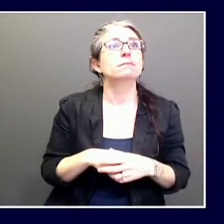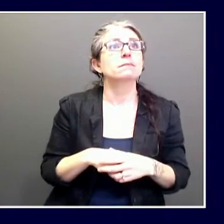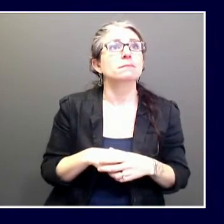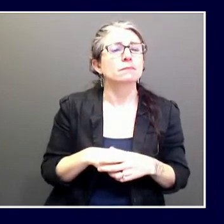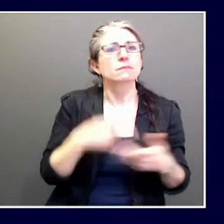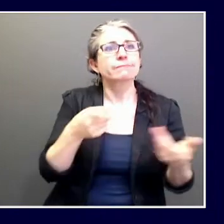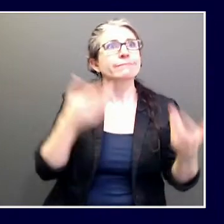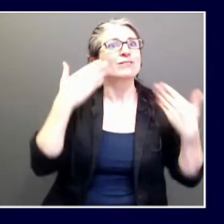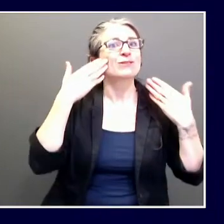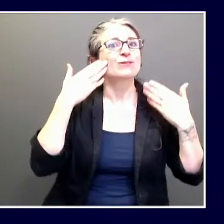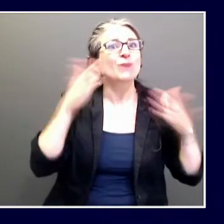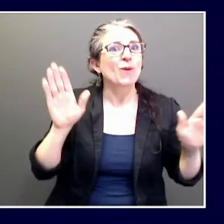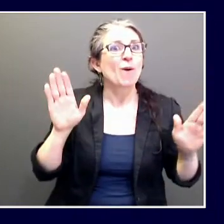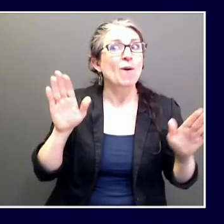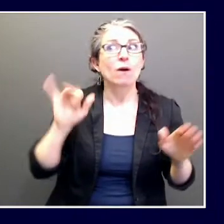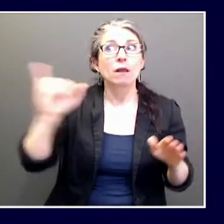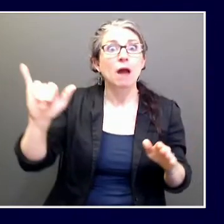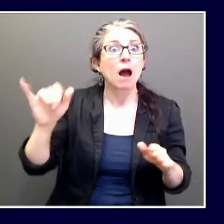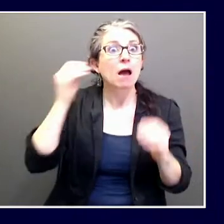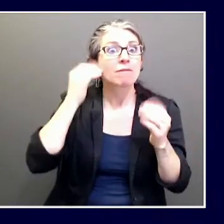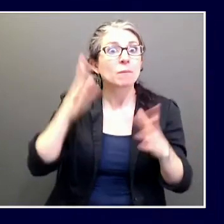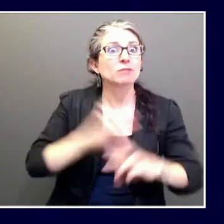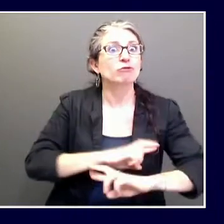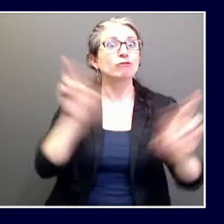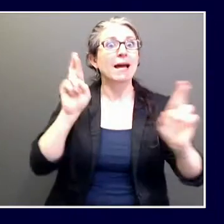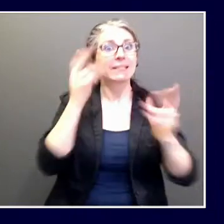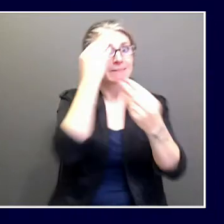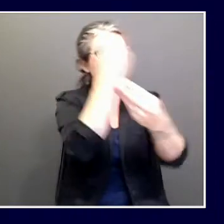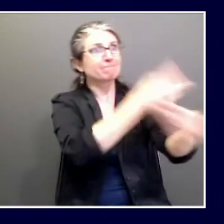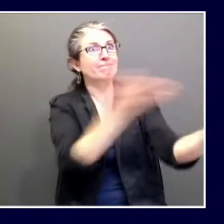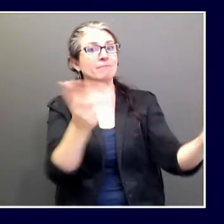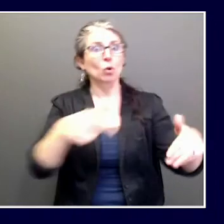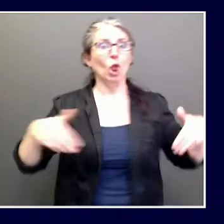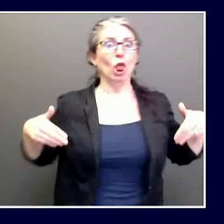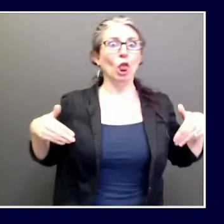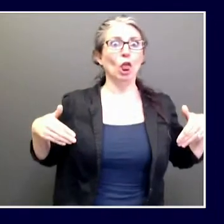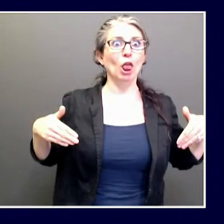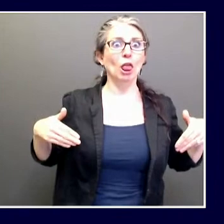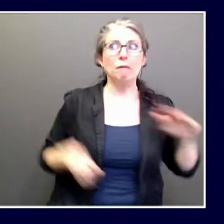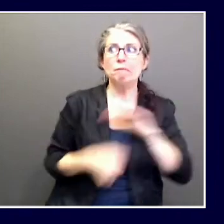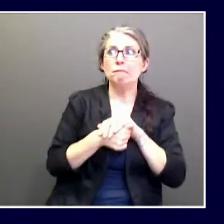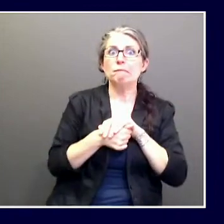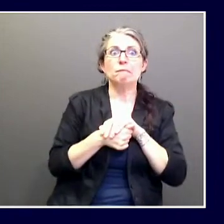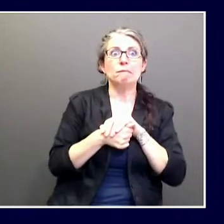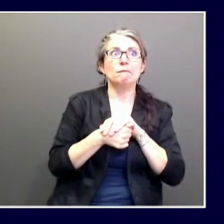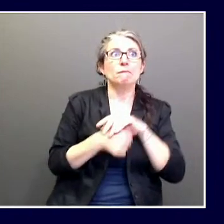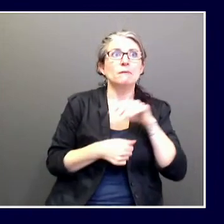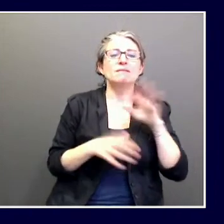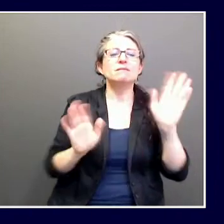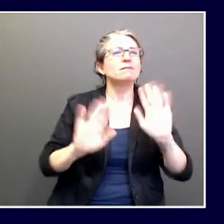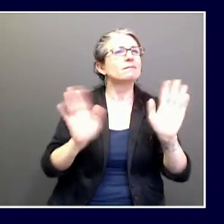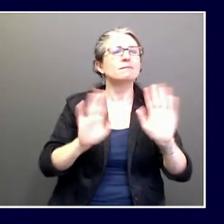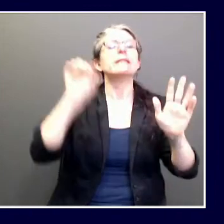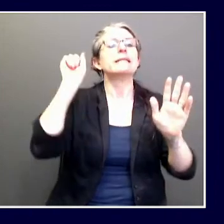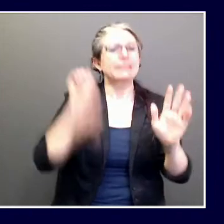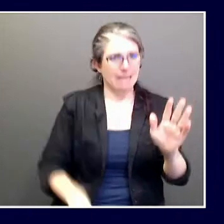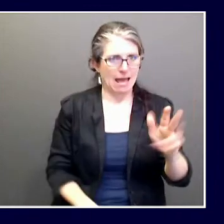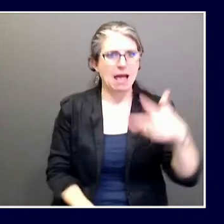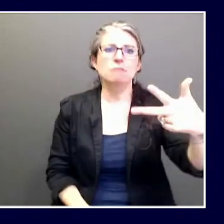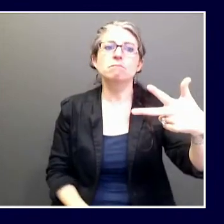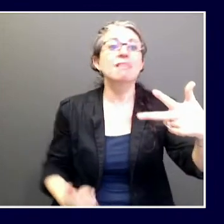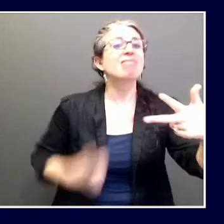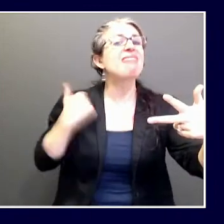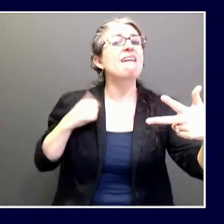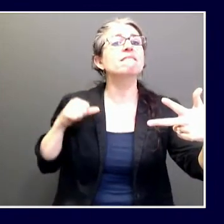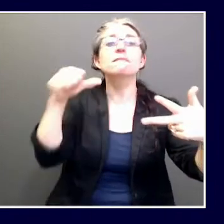to wait and do nothing. Right now, there are at least 3 things that you can do immediately to start keeping you and your